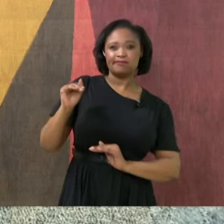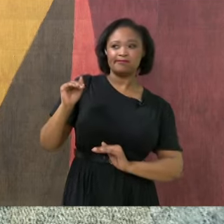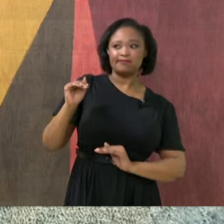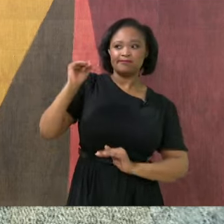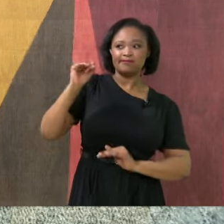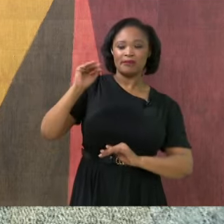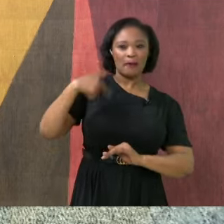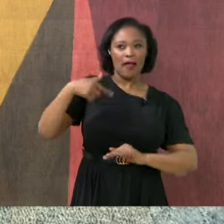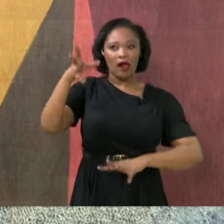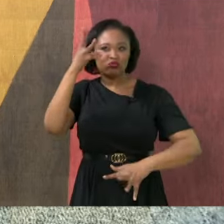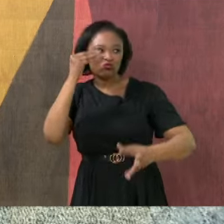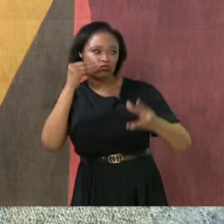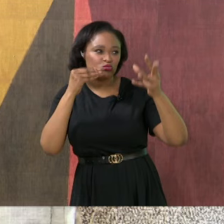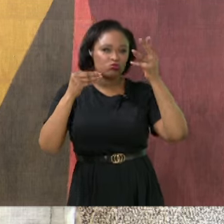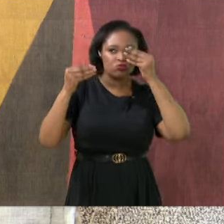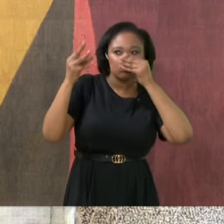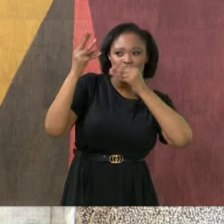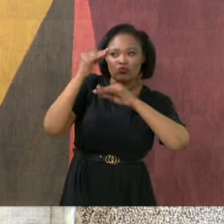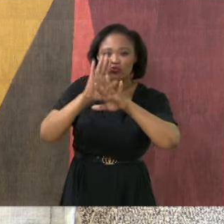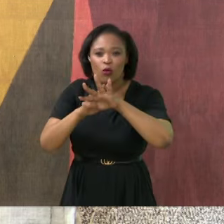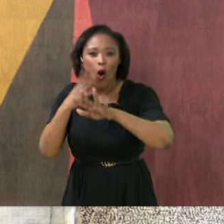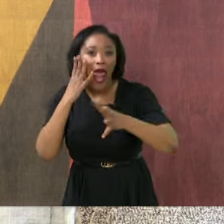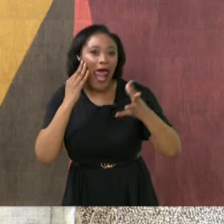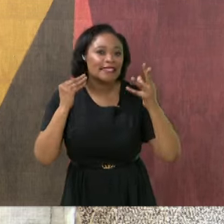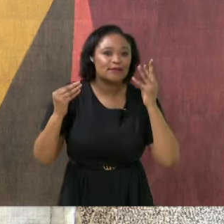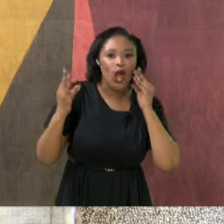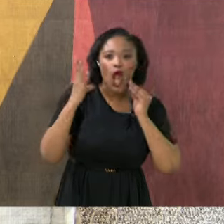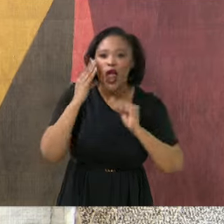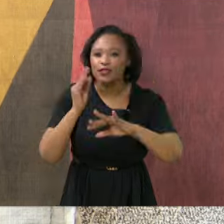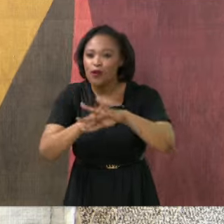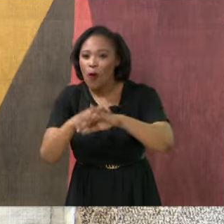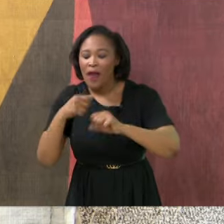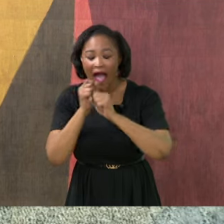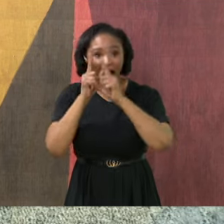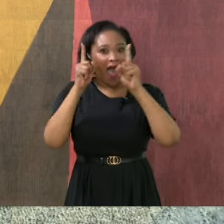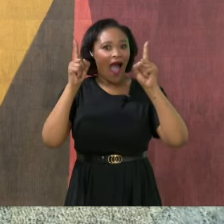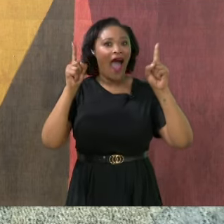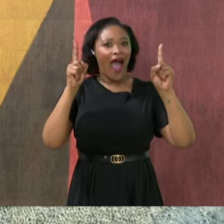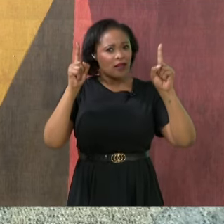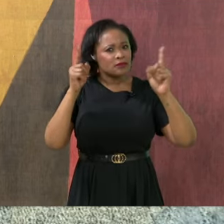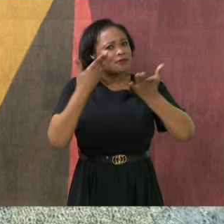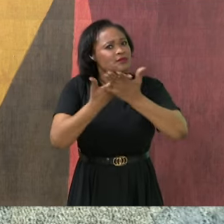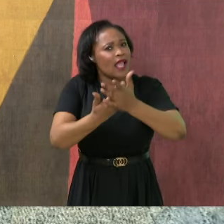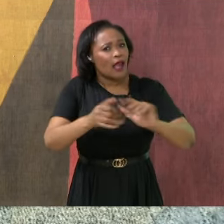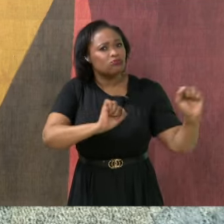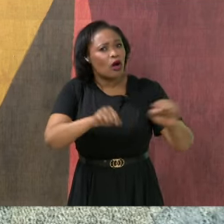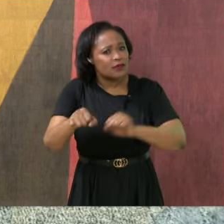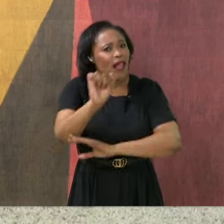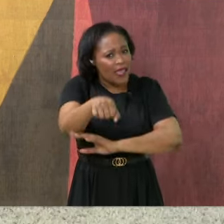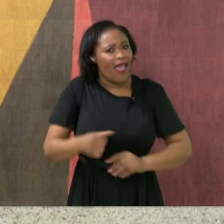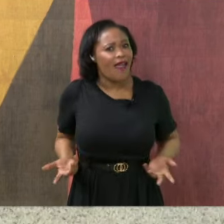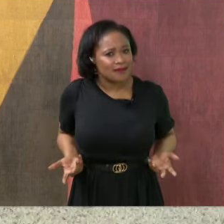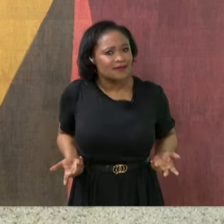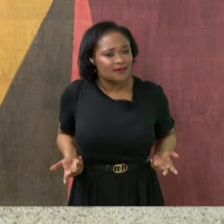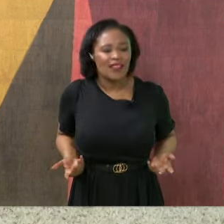and experienced life a bit more, I became more aware of what it could mean. Sure. So you go through life. That's beautiful. And